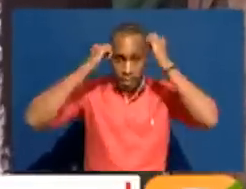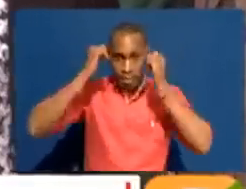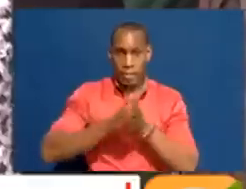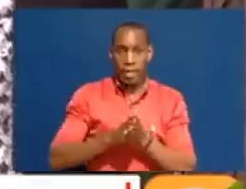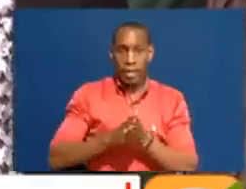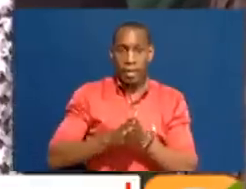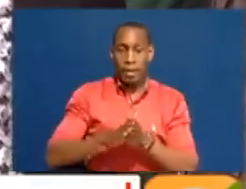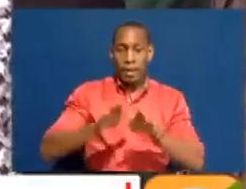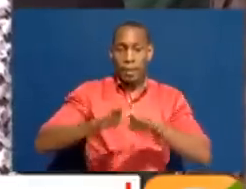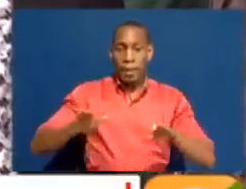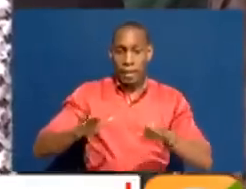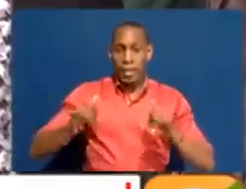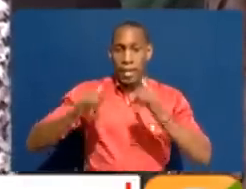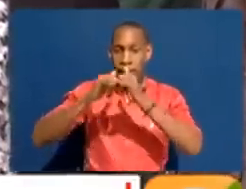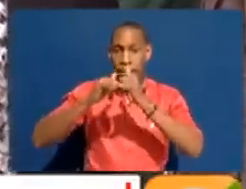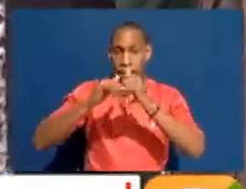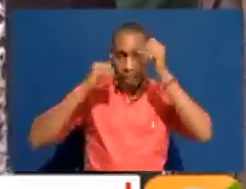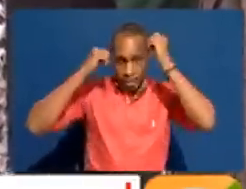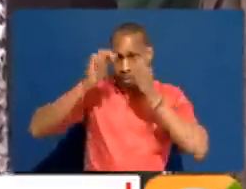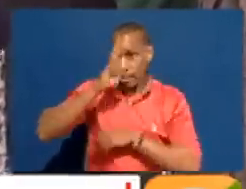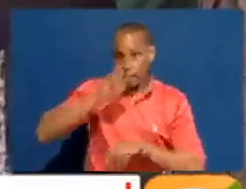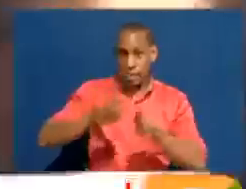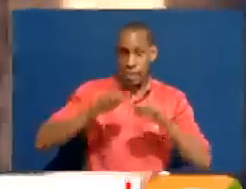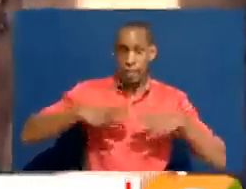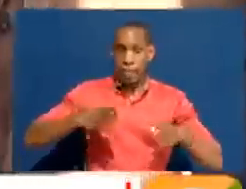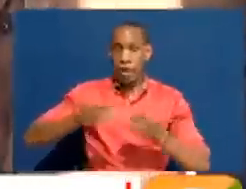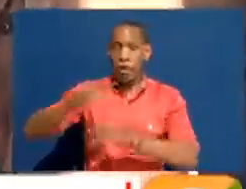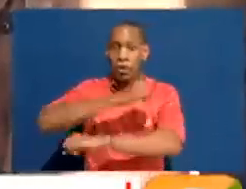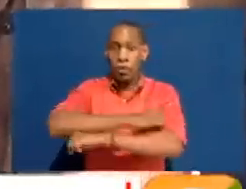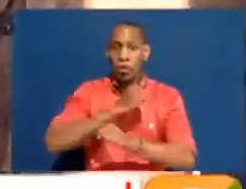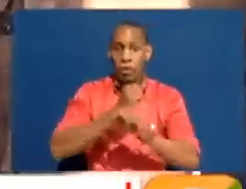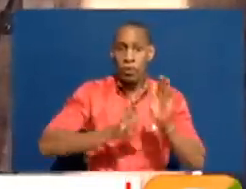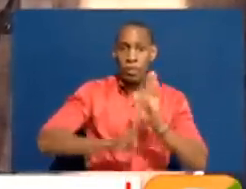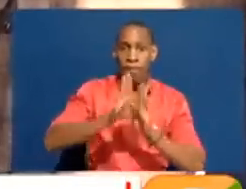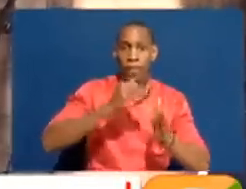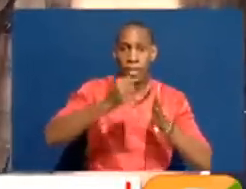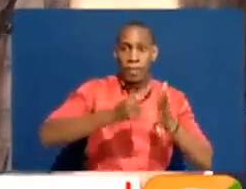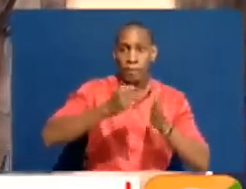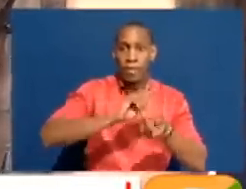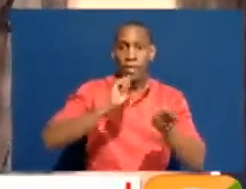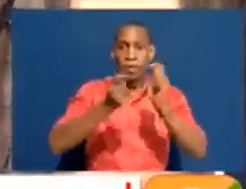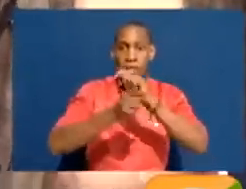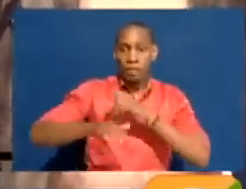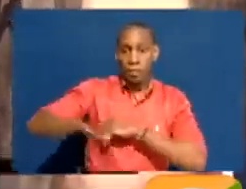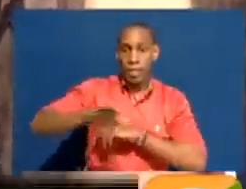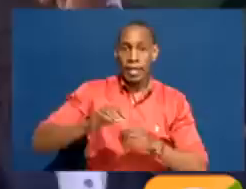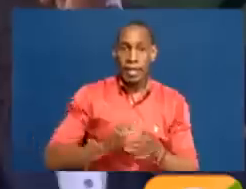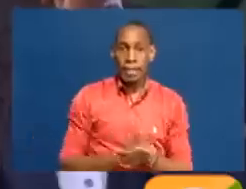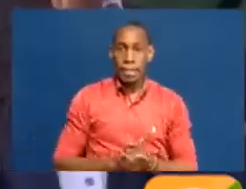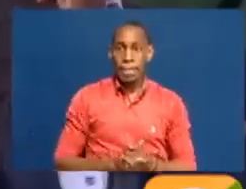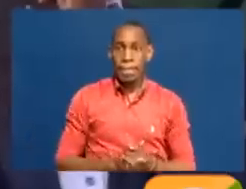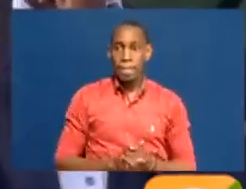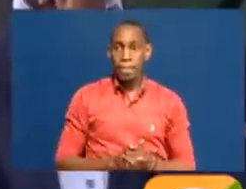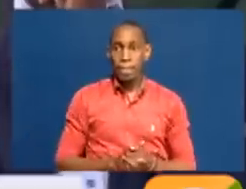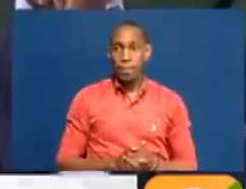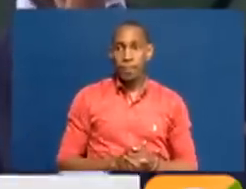camp ya training ya jeshi na police, alafu watu wetu waende shule, tufanye maendeleo na factories, we transform that region, Your Excellency. I know.